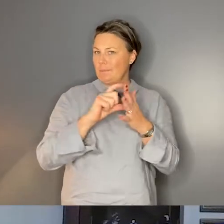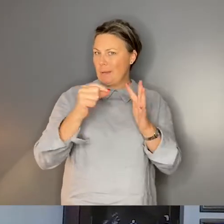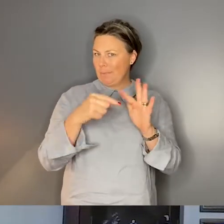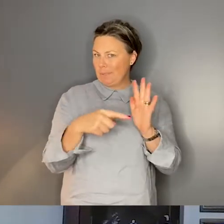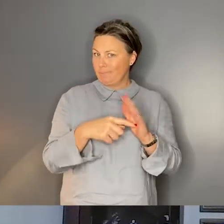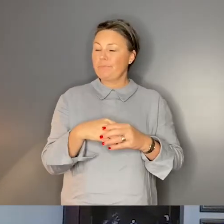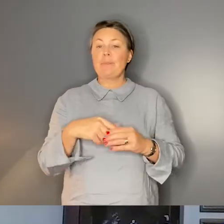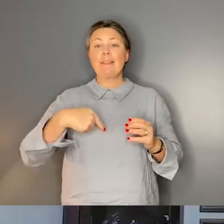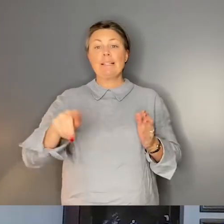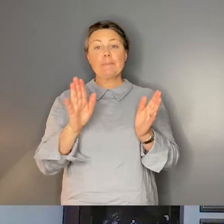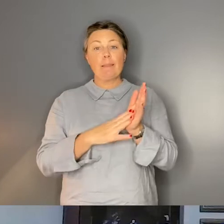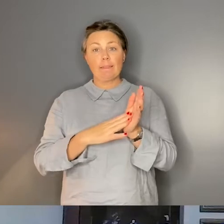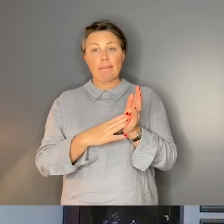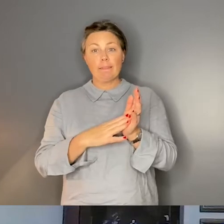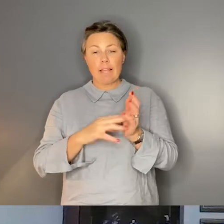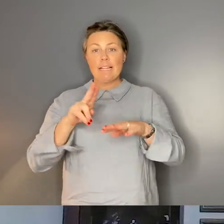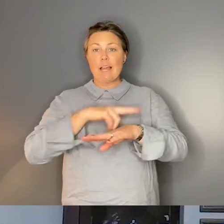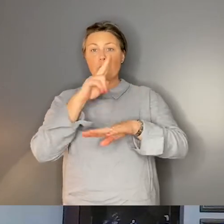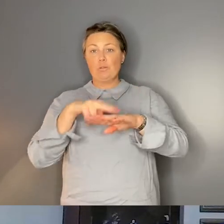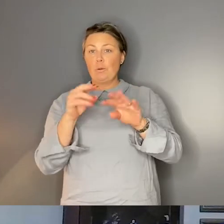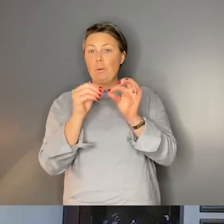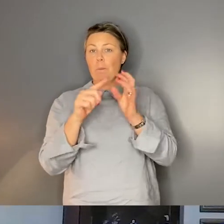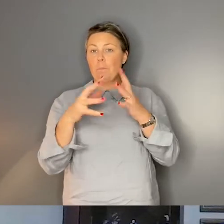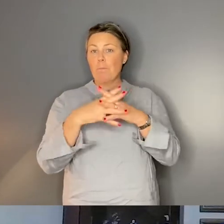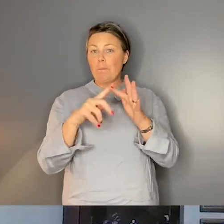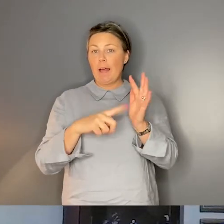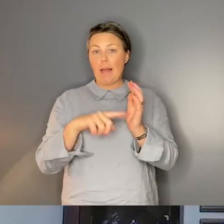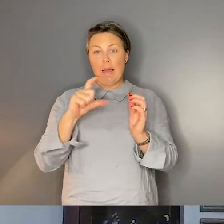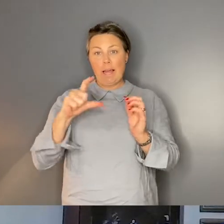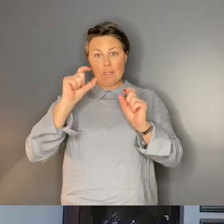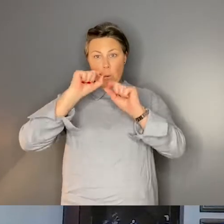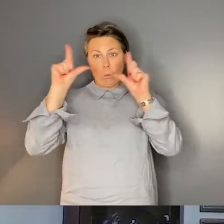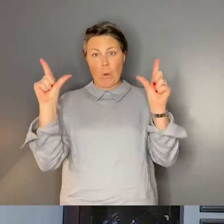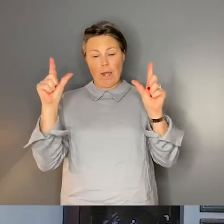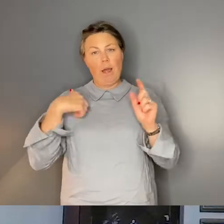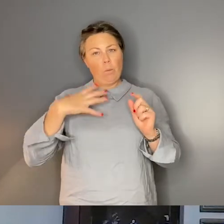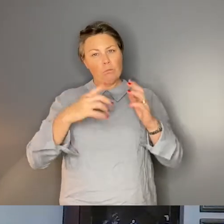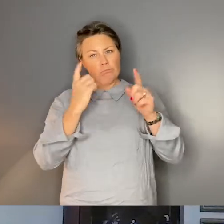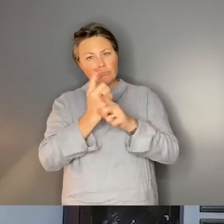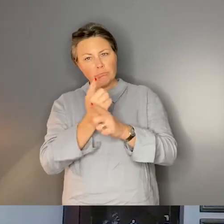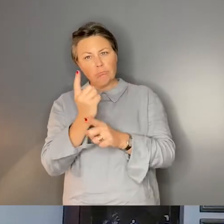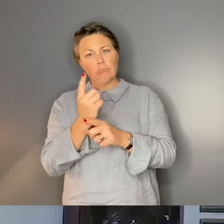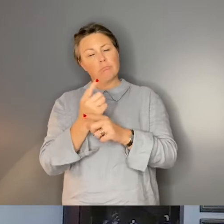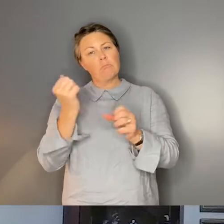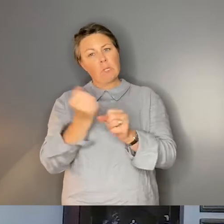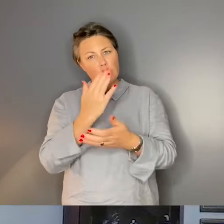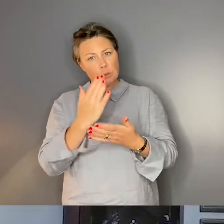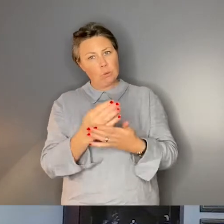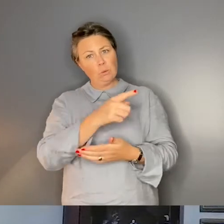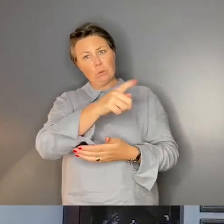is National Bowel Cancer Awareness Month, and so I want to talk to you about the importance of